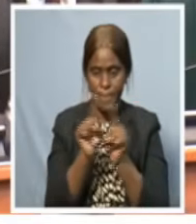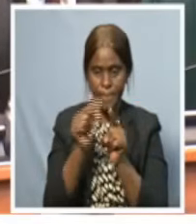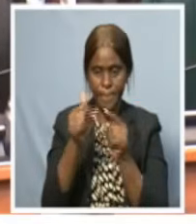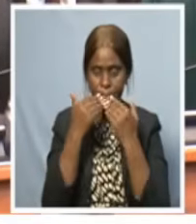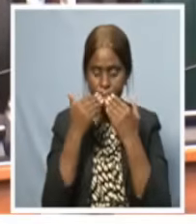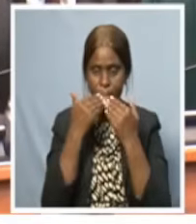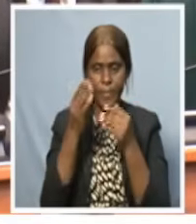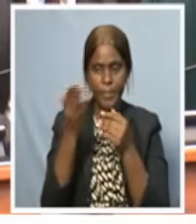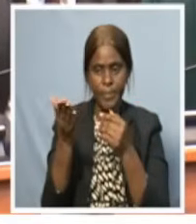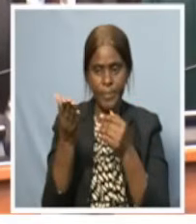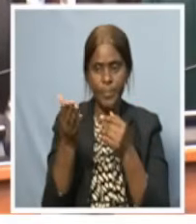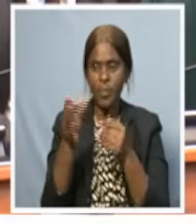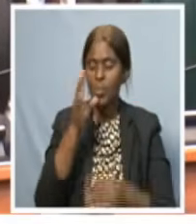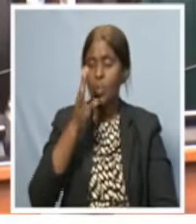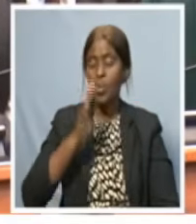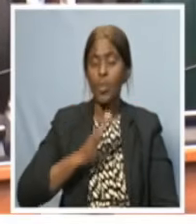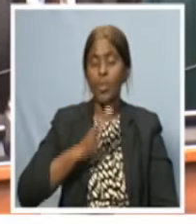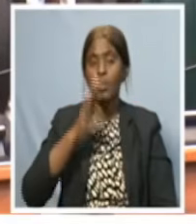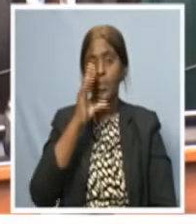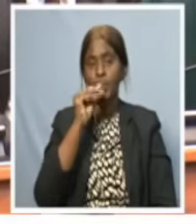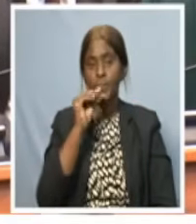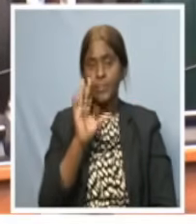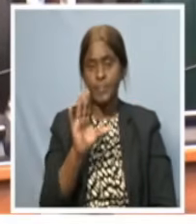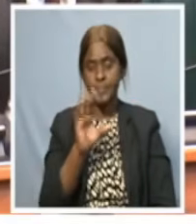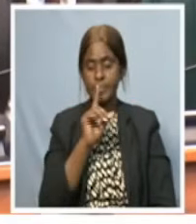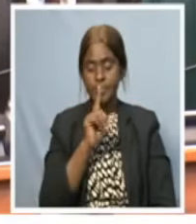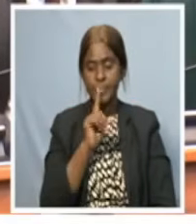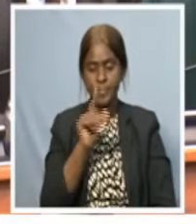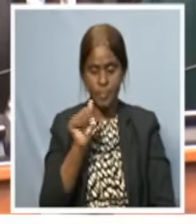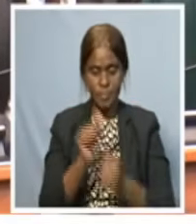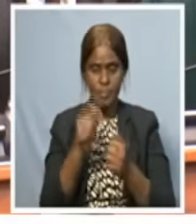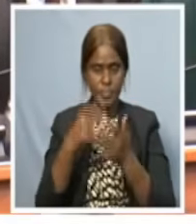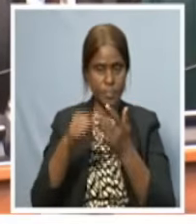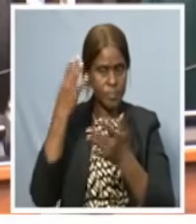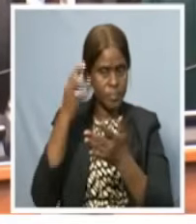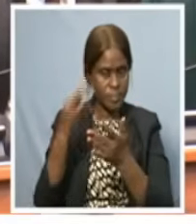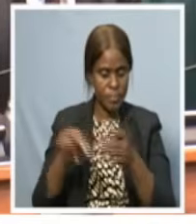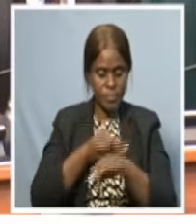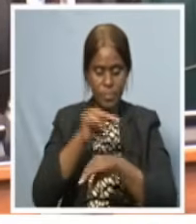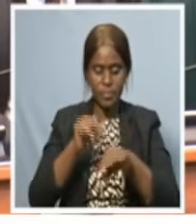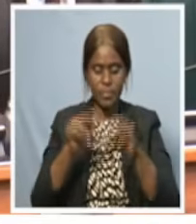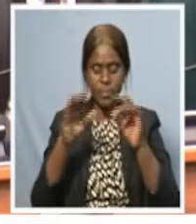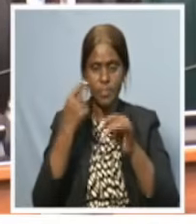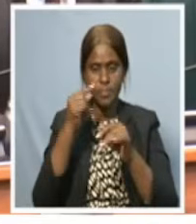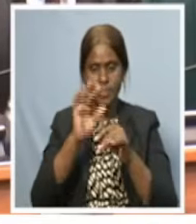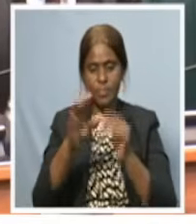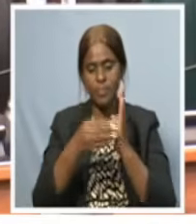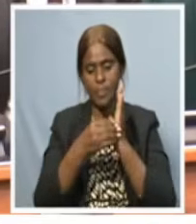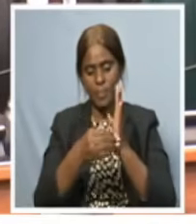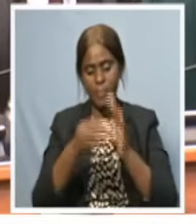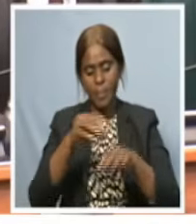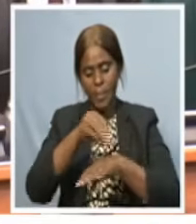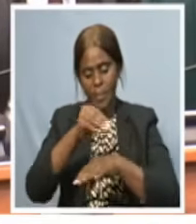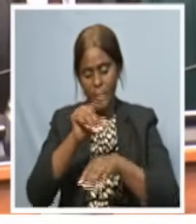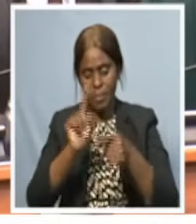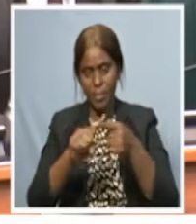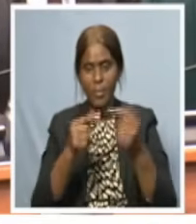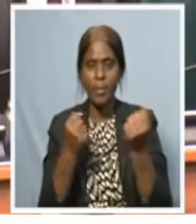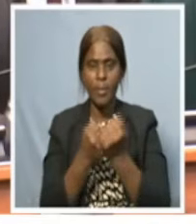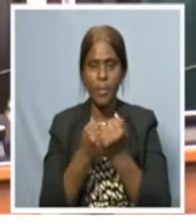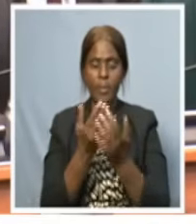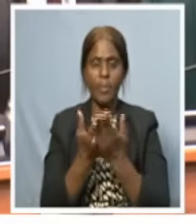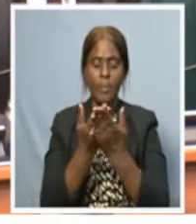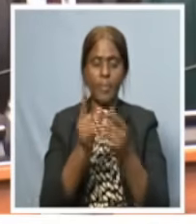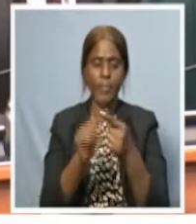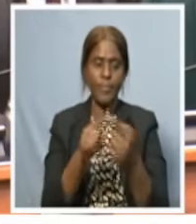wishes to thank you, Madam Speaker, and the Clerk of the National Assembly for the guidance and the support